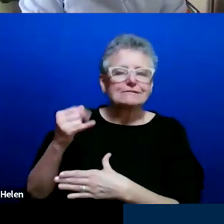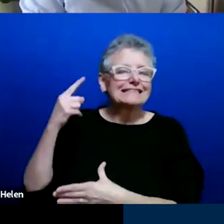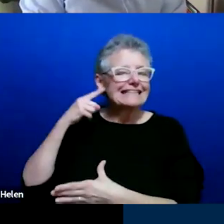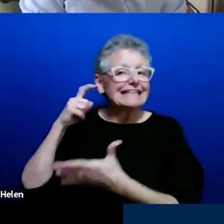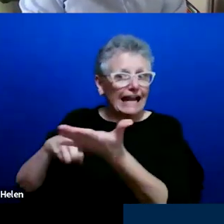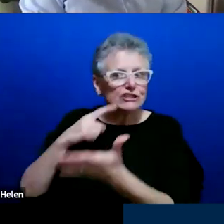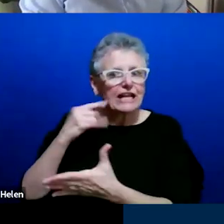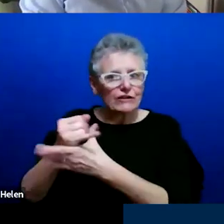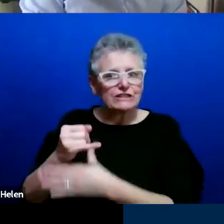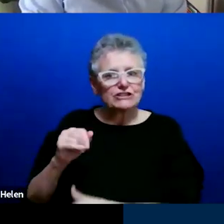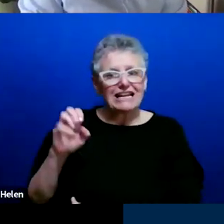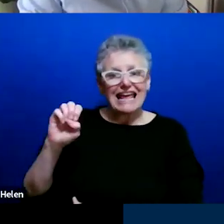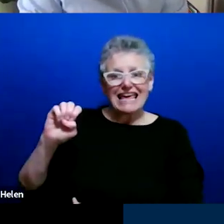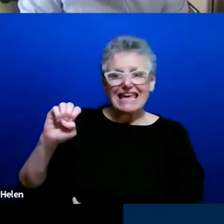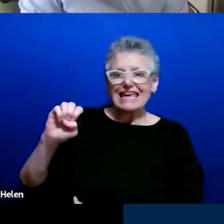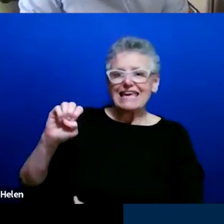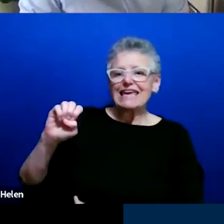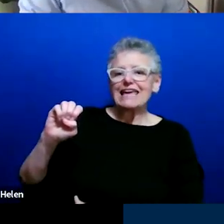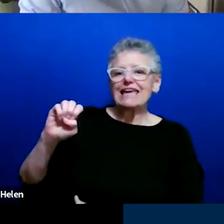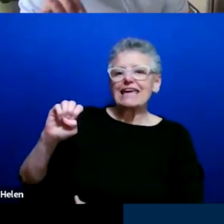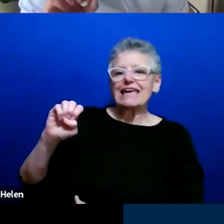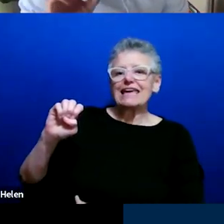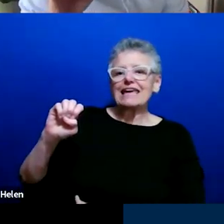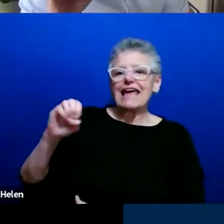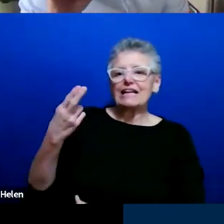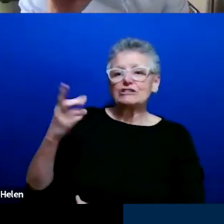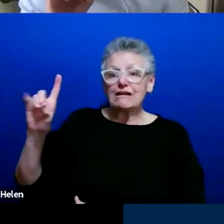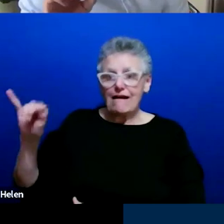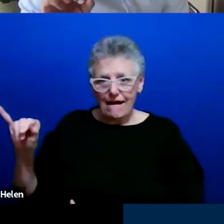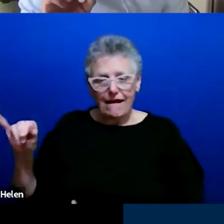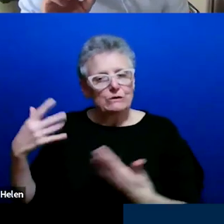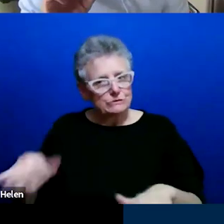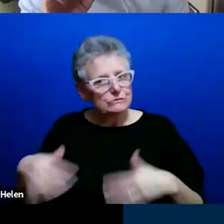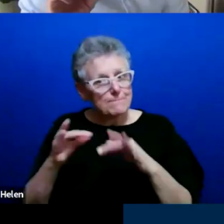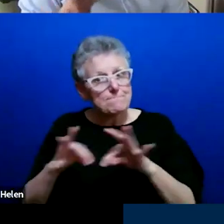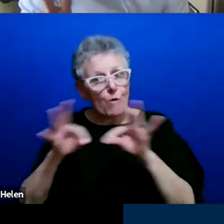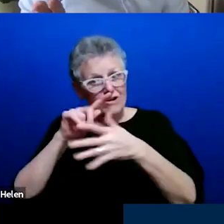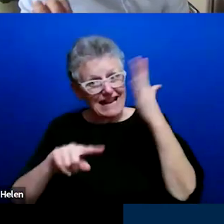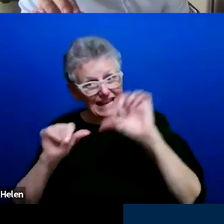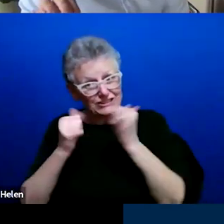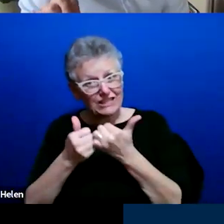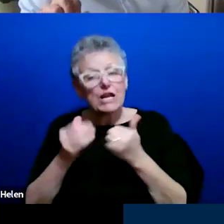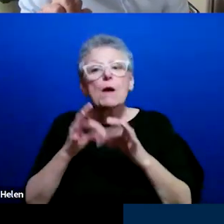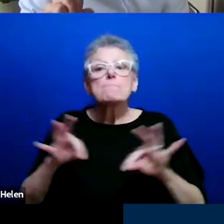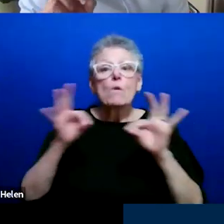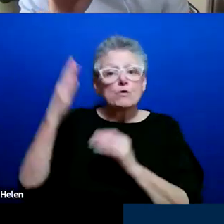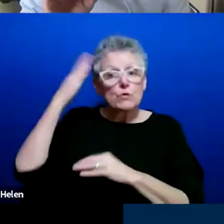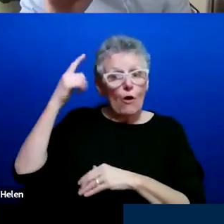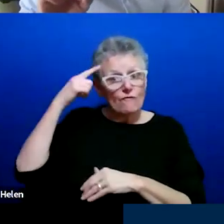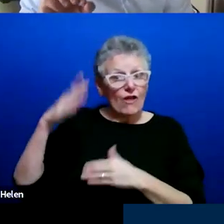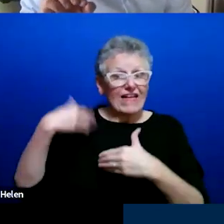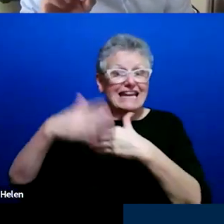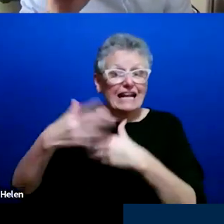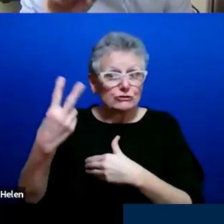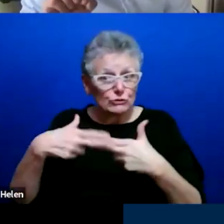organization. So the key takeaway from the next two slides is I want